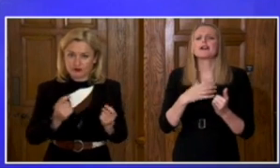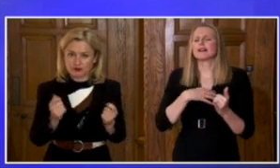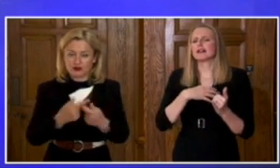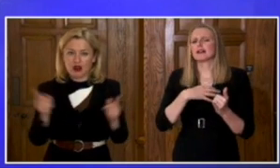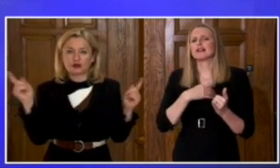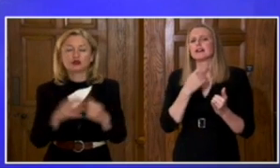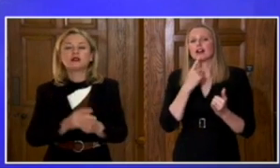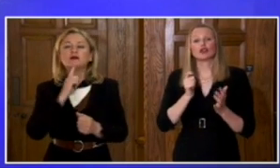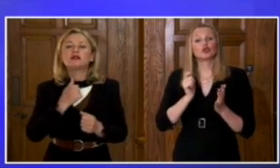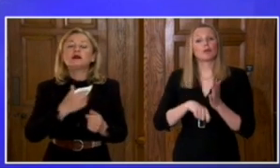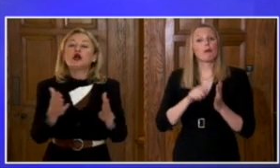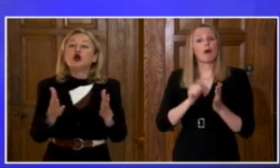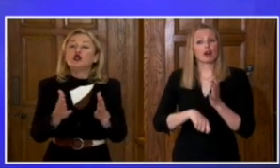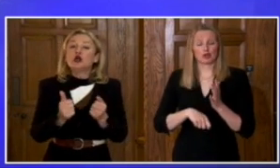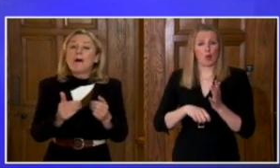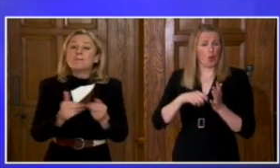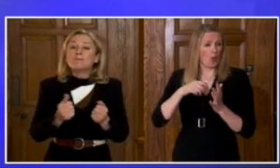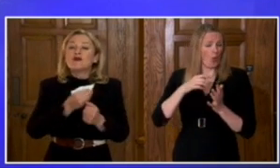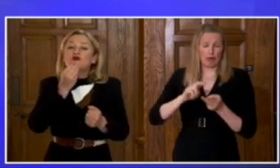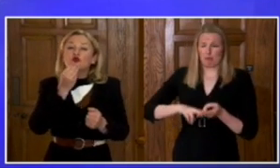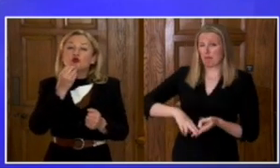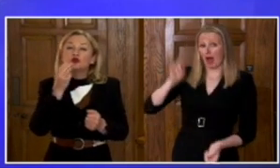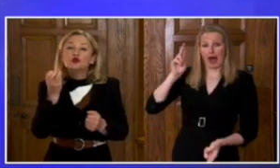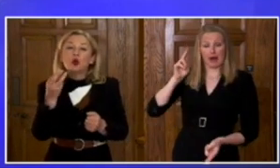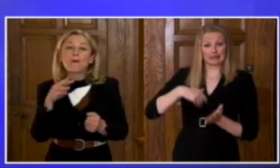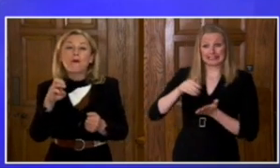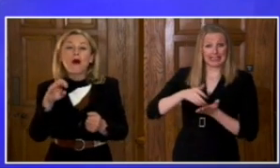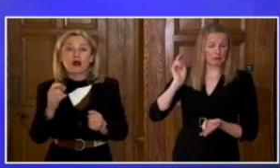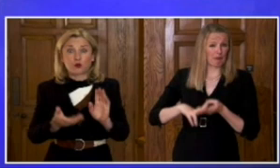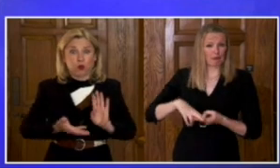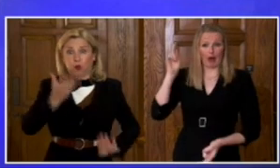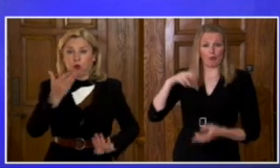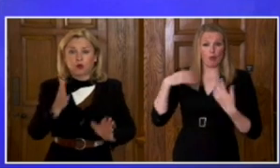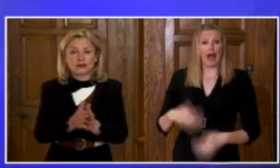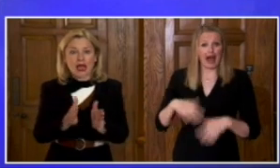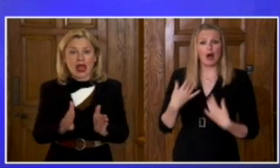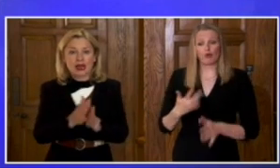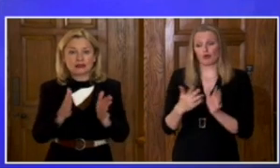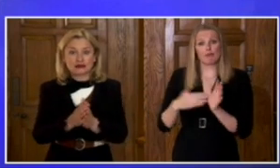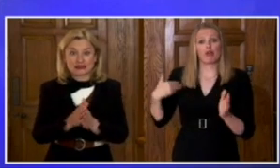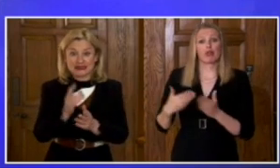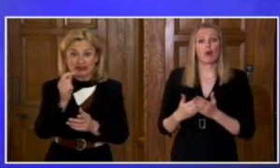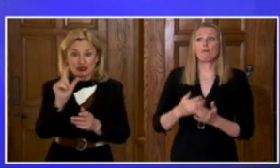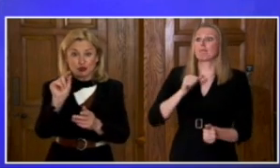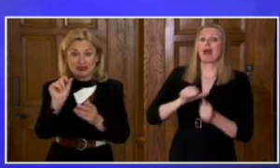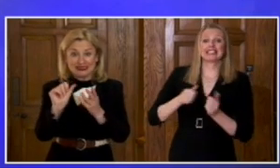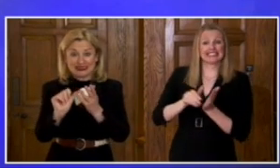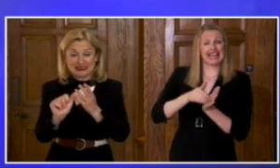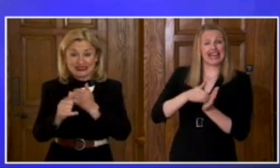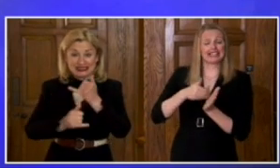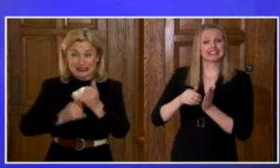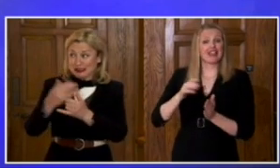however, supermarket sales soared faster in this past 3 months than at any point in this last 26 years, with online